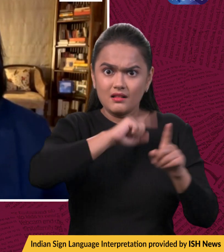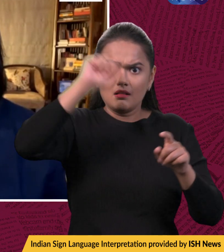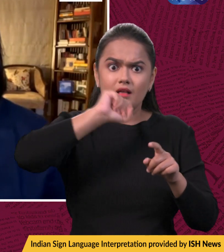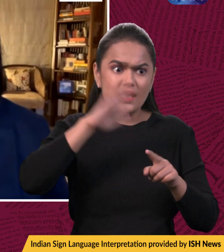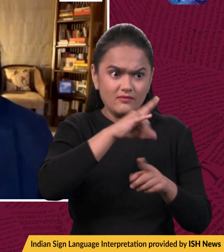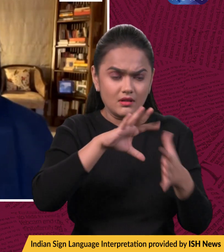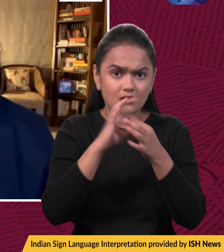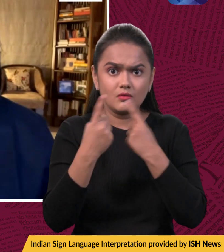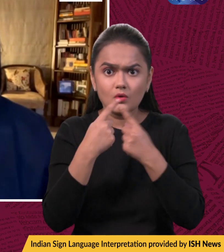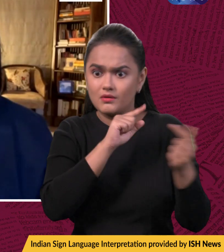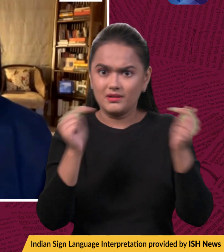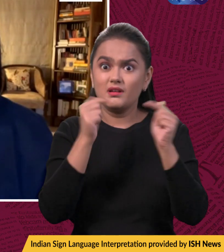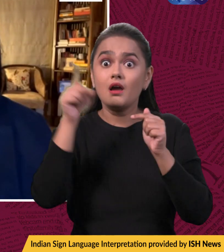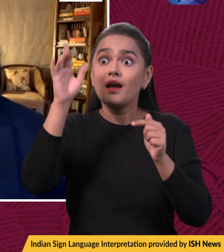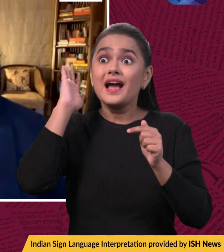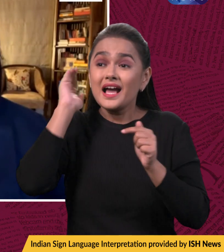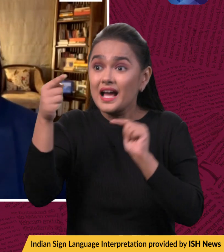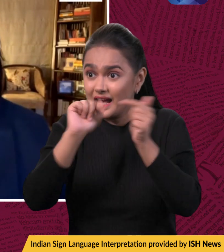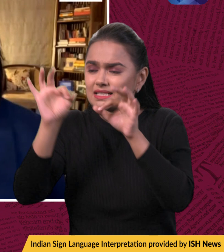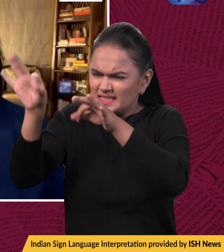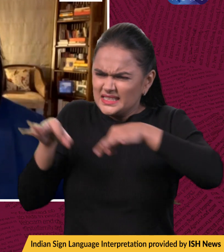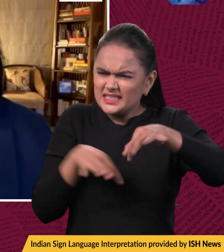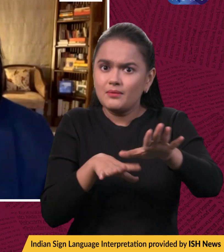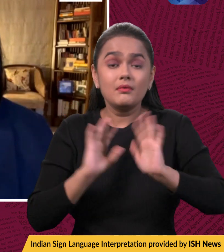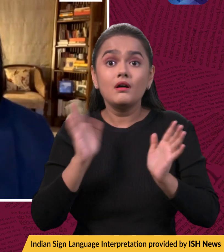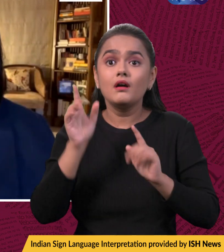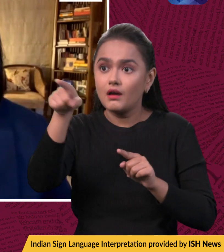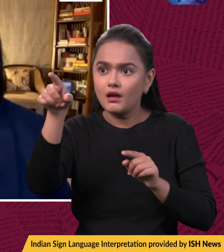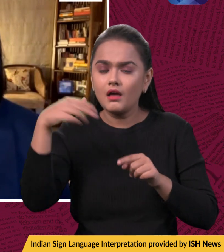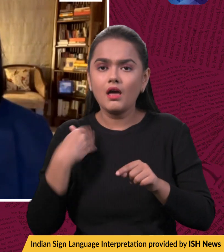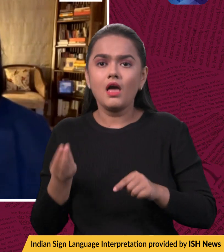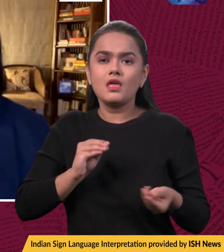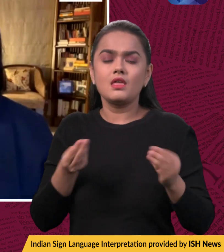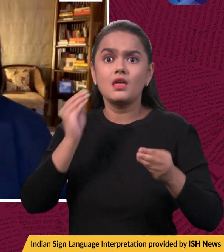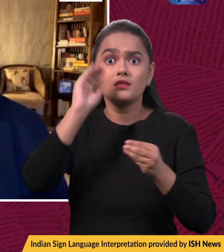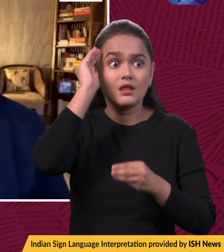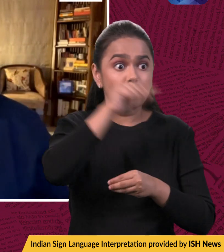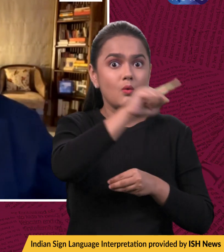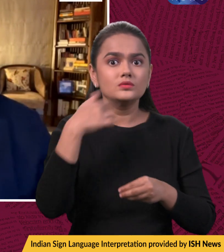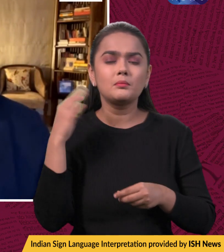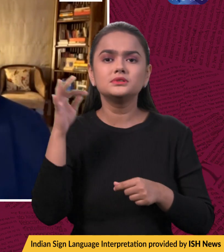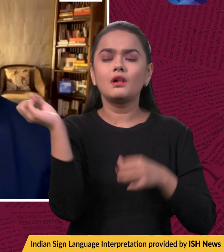channel's anchors did not conduct debates in an impartial and objective manner.